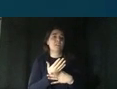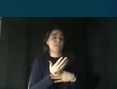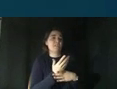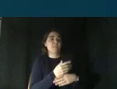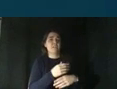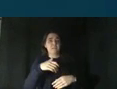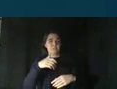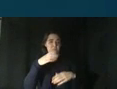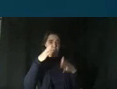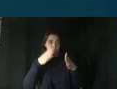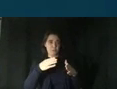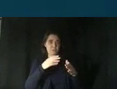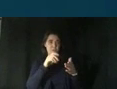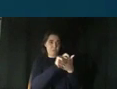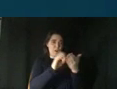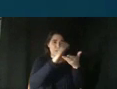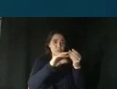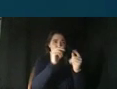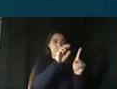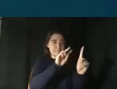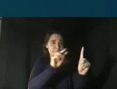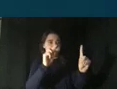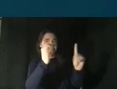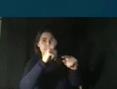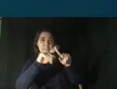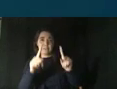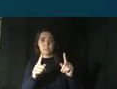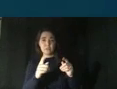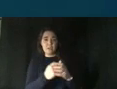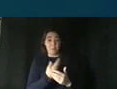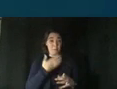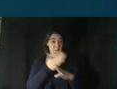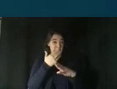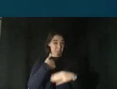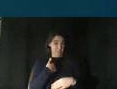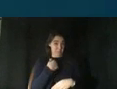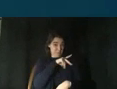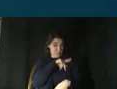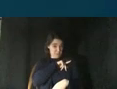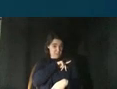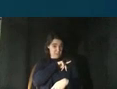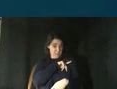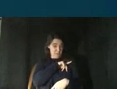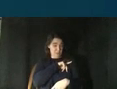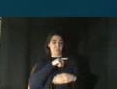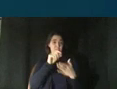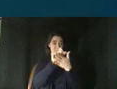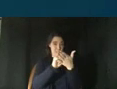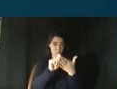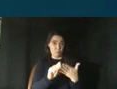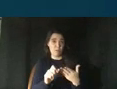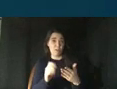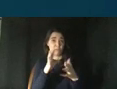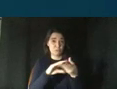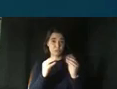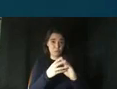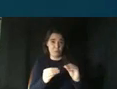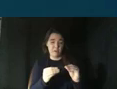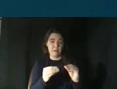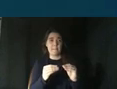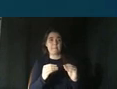me personally is when they do it without putting the effort to really understand and going back